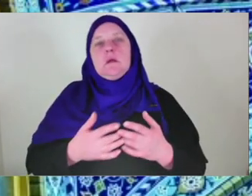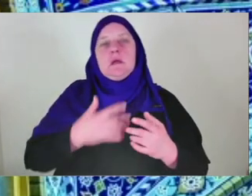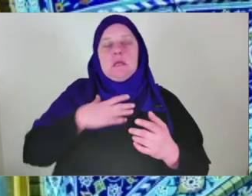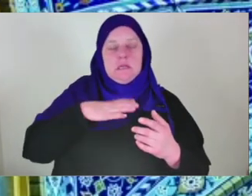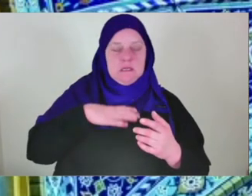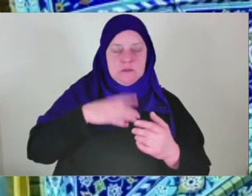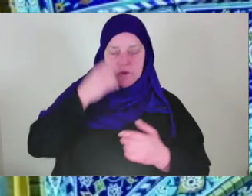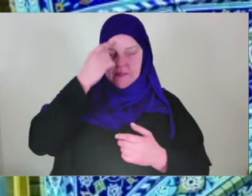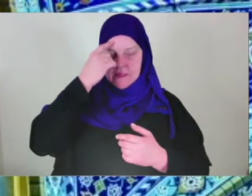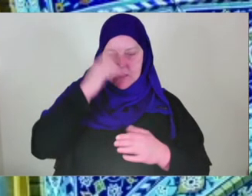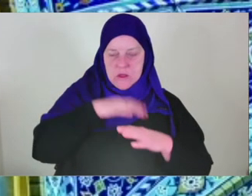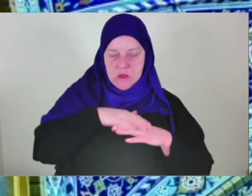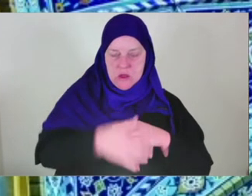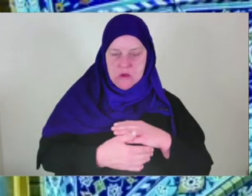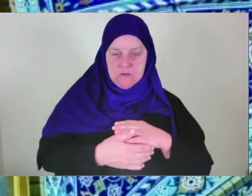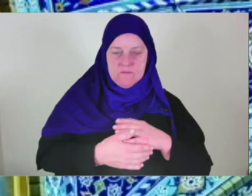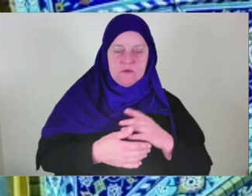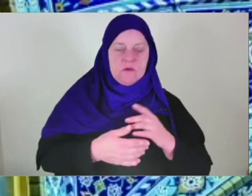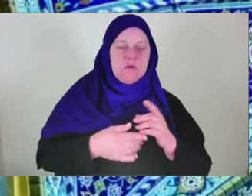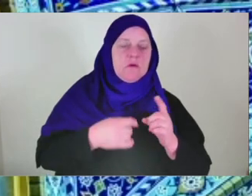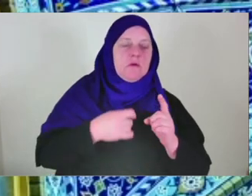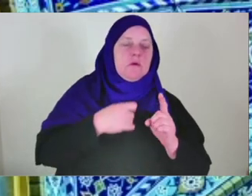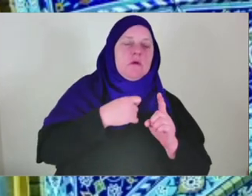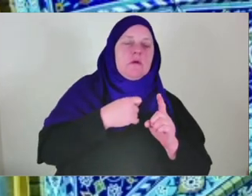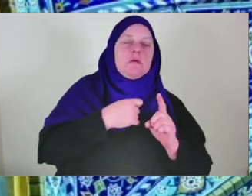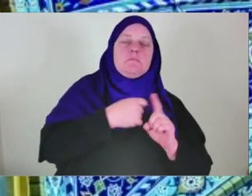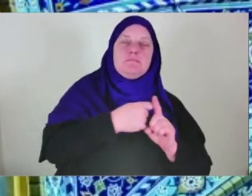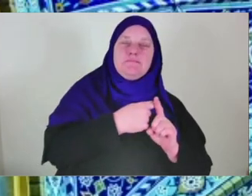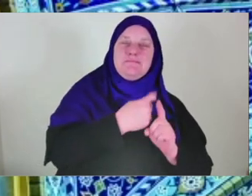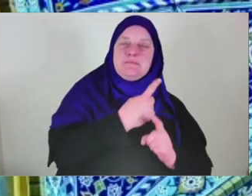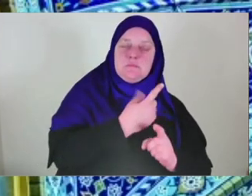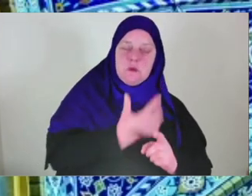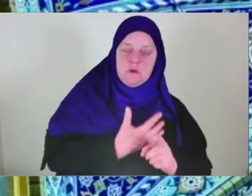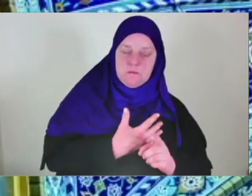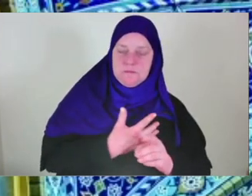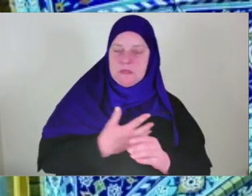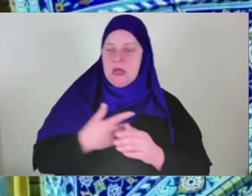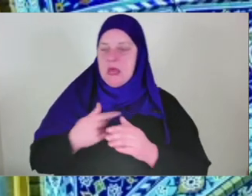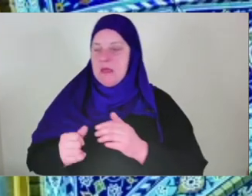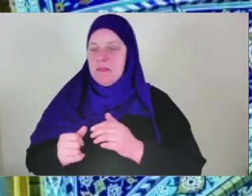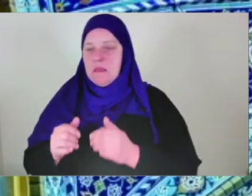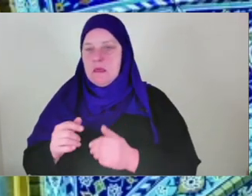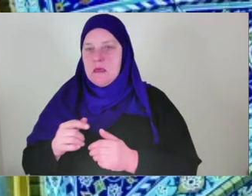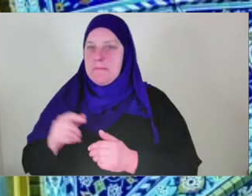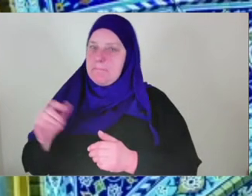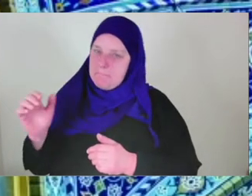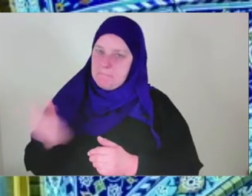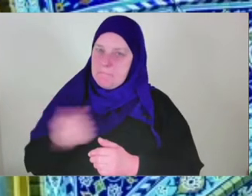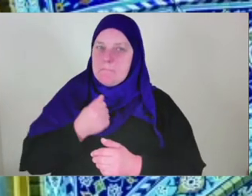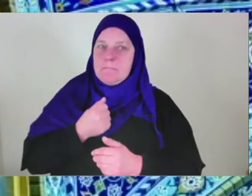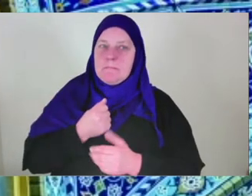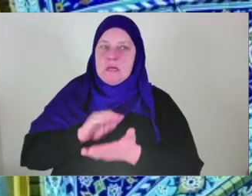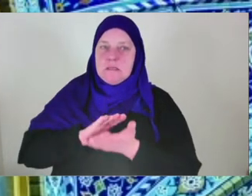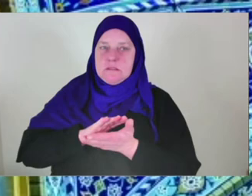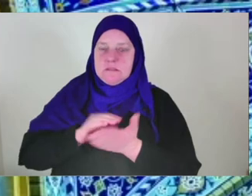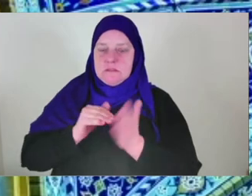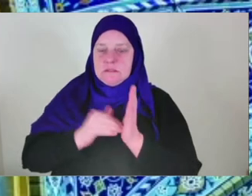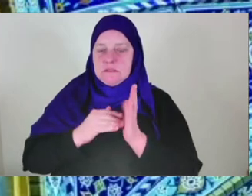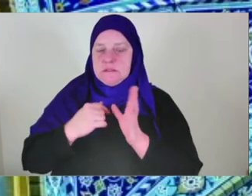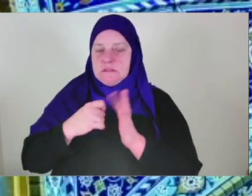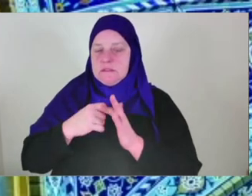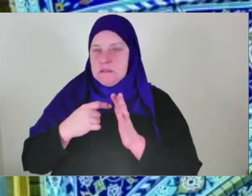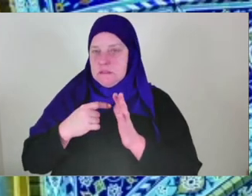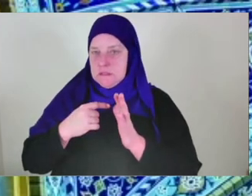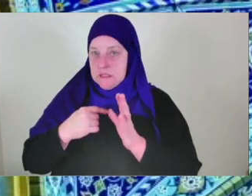course, I'm talking about obligatory zakat and khums. They need to think of it kind of like a tax that you give to the government. Yes,